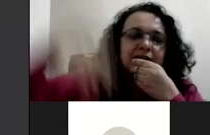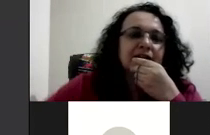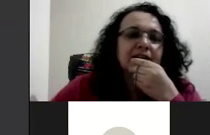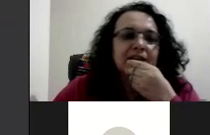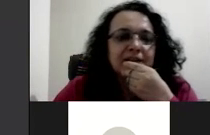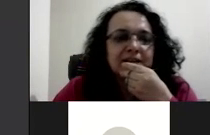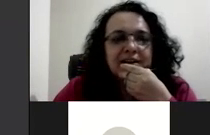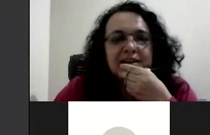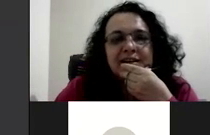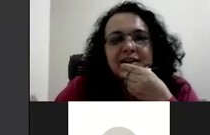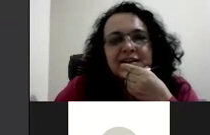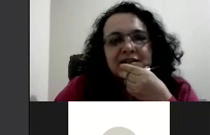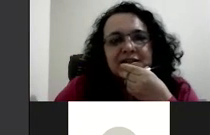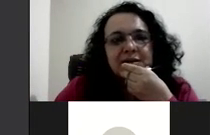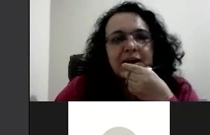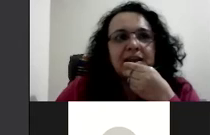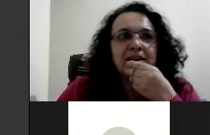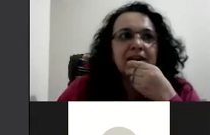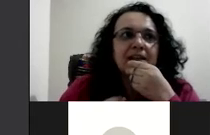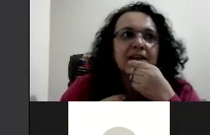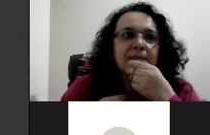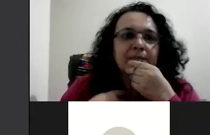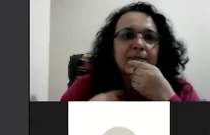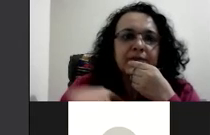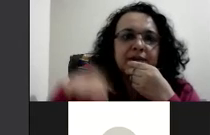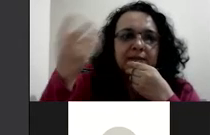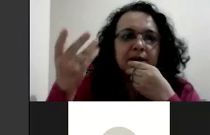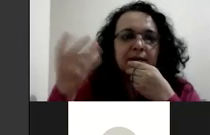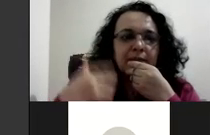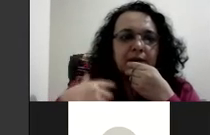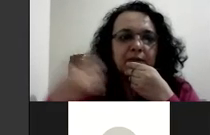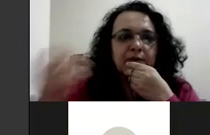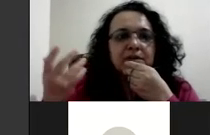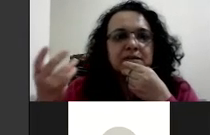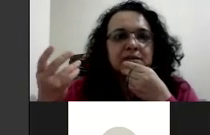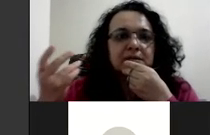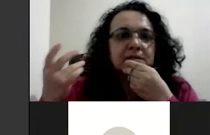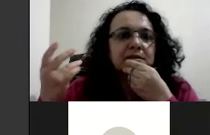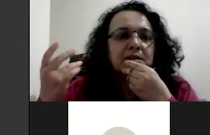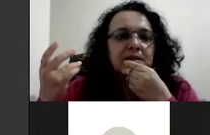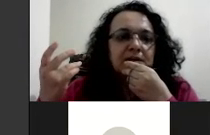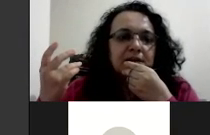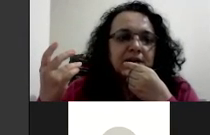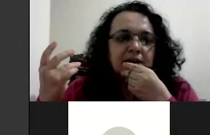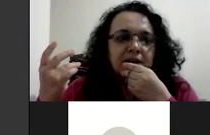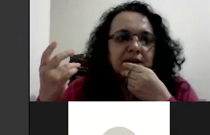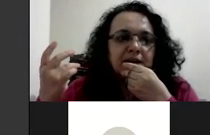me, okay? So I can project my voice